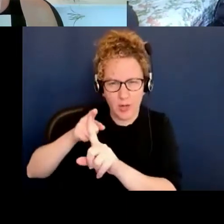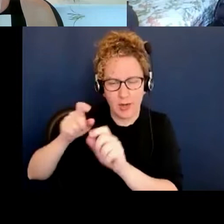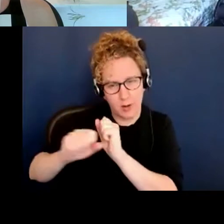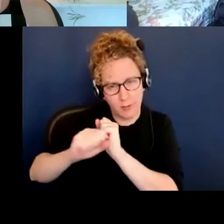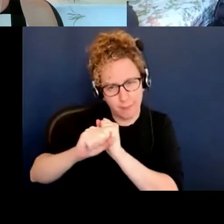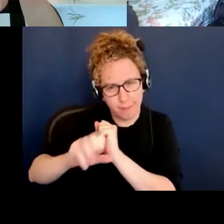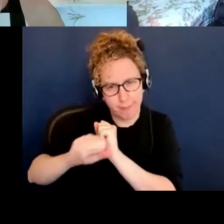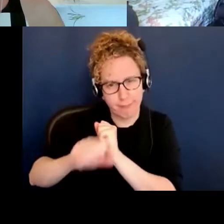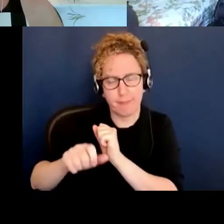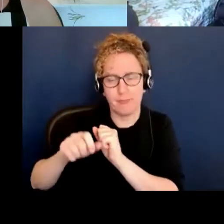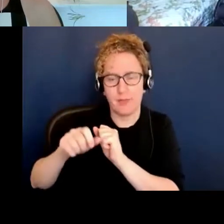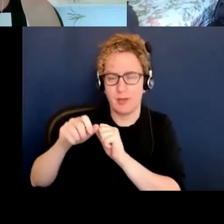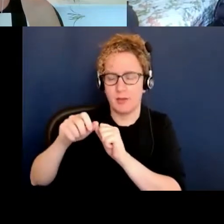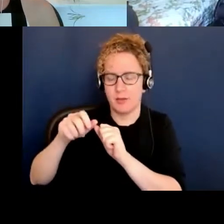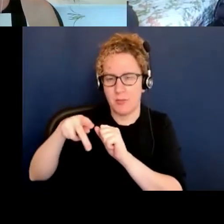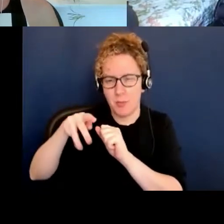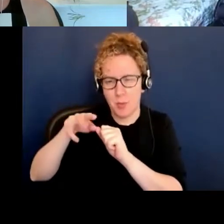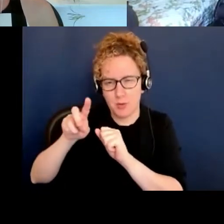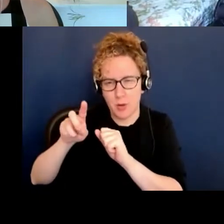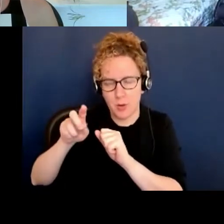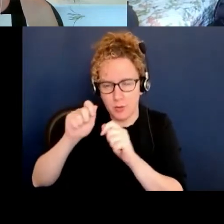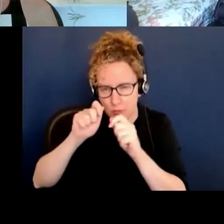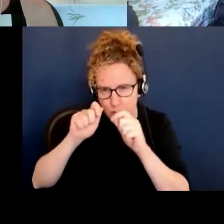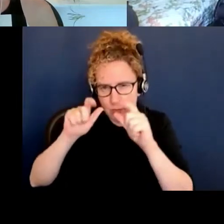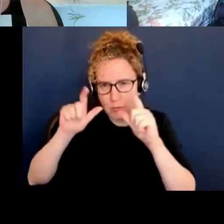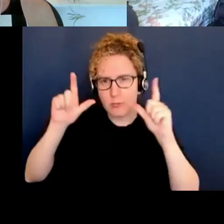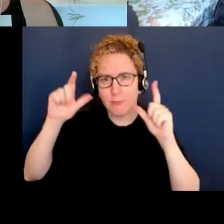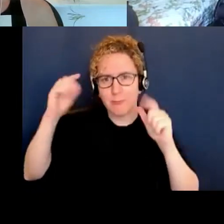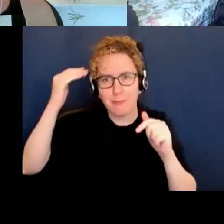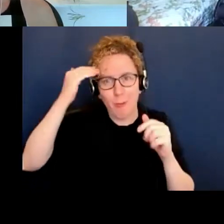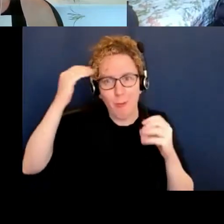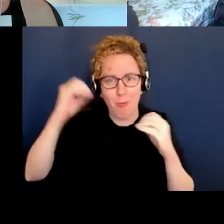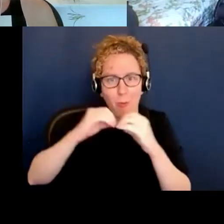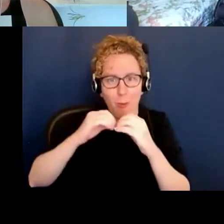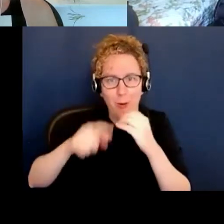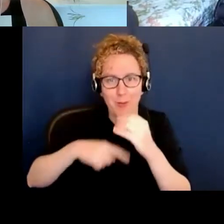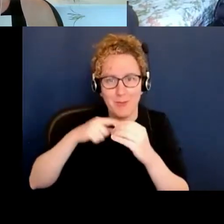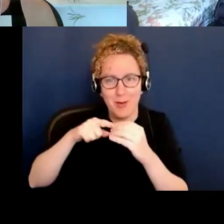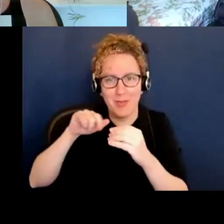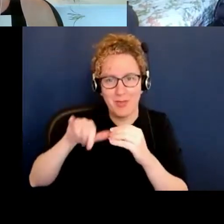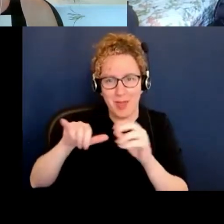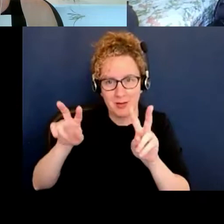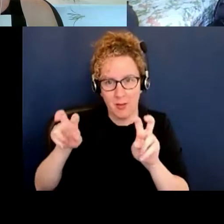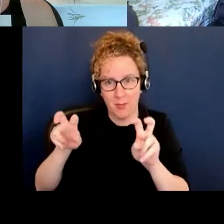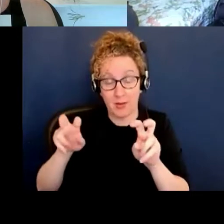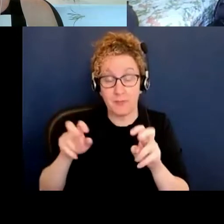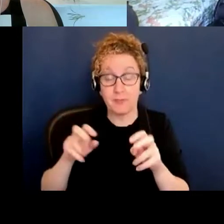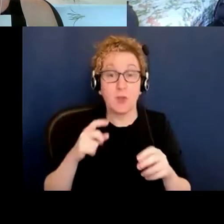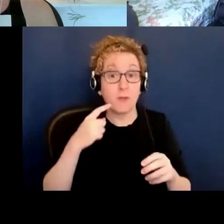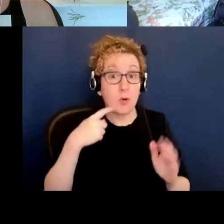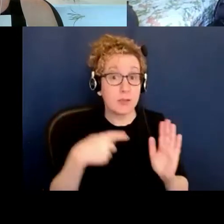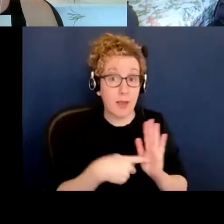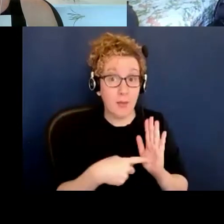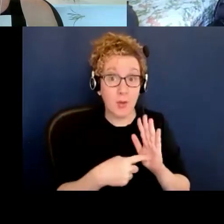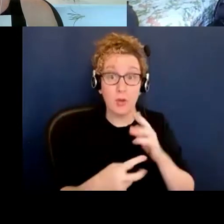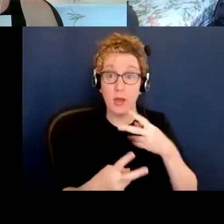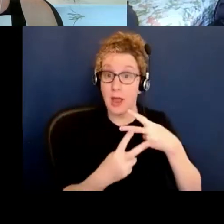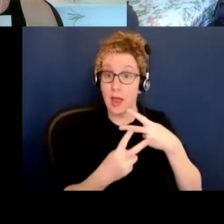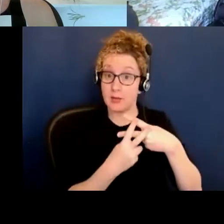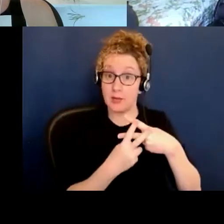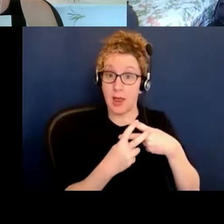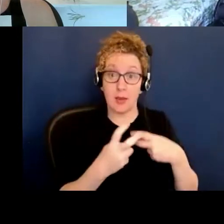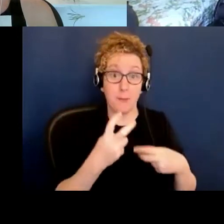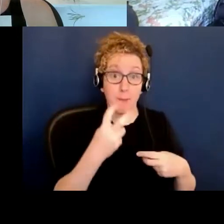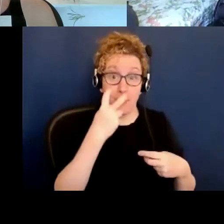projects. For instance, we had a #BlindAbroad campaign where that was one of our themes for